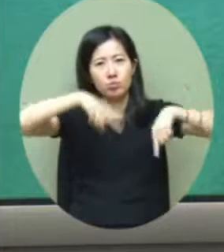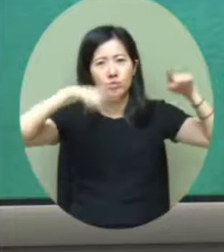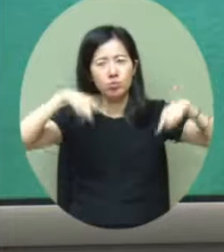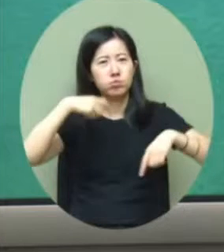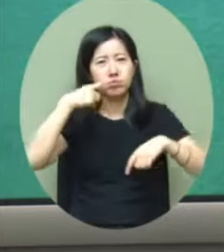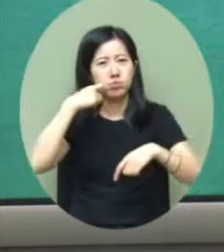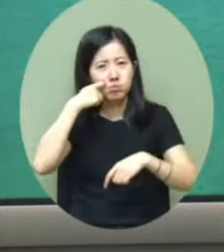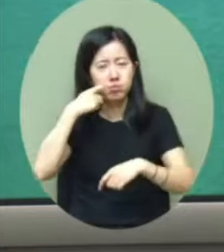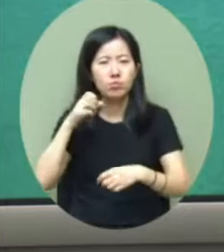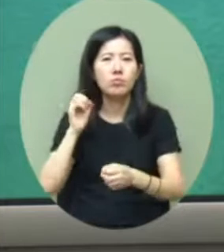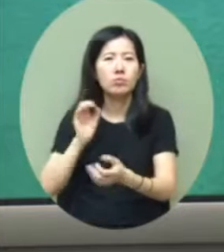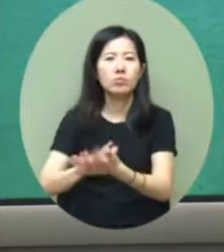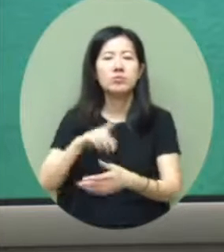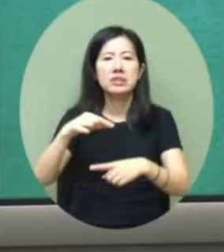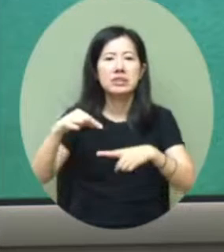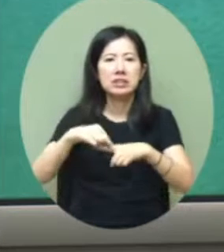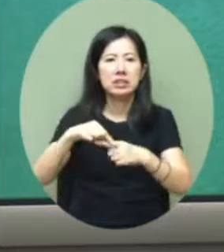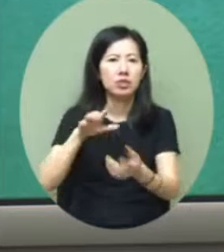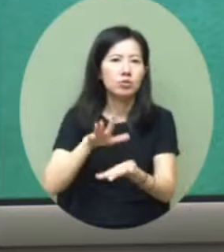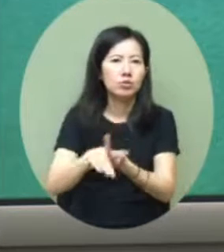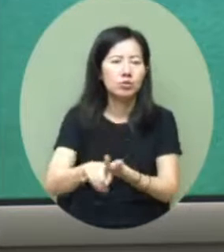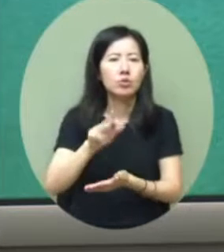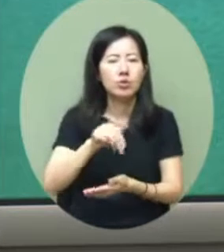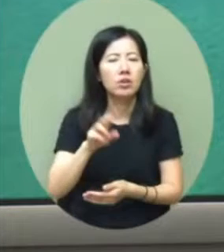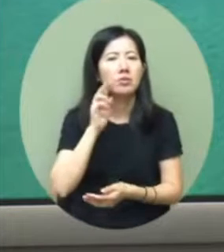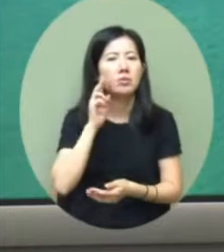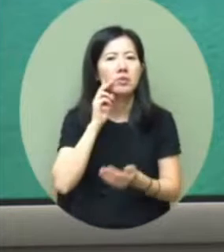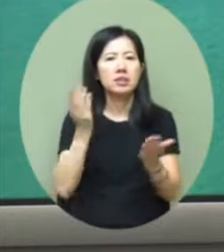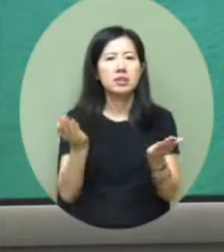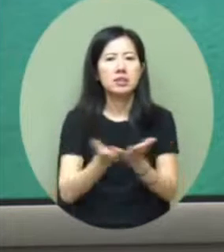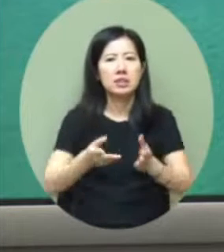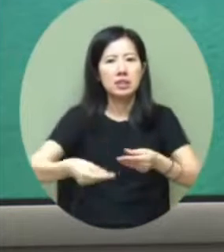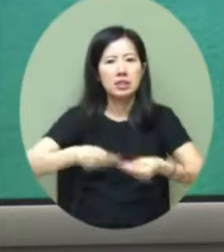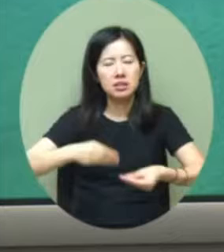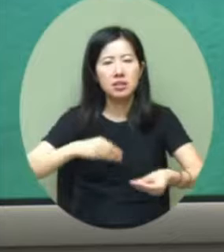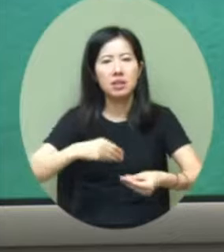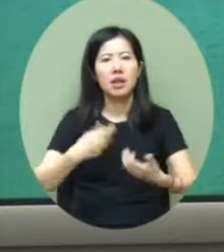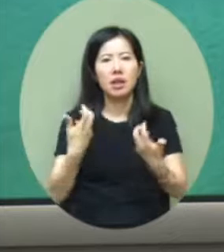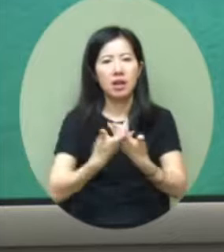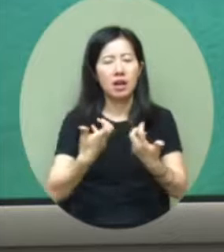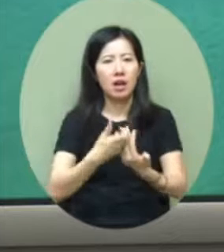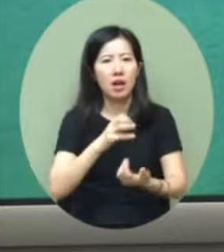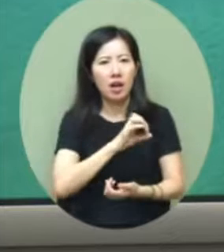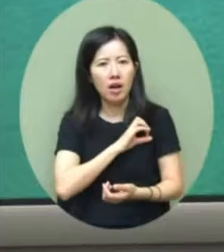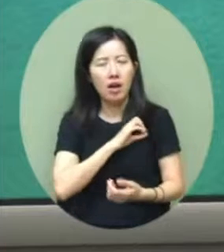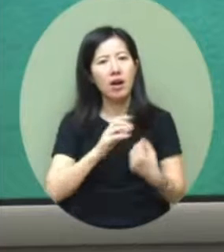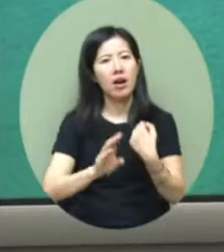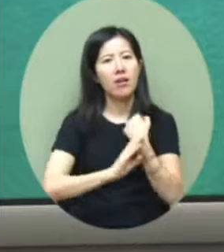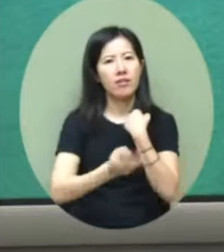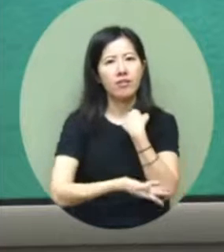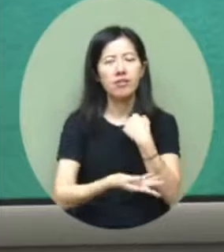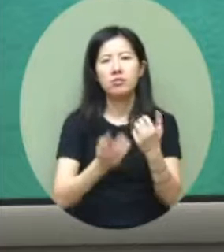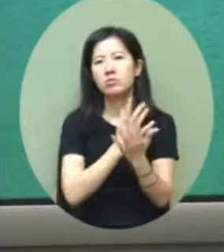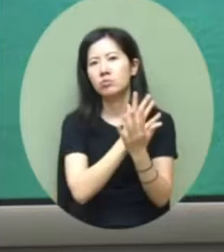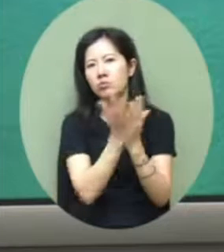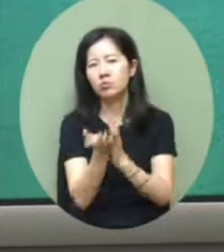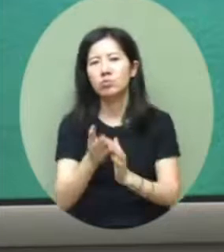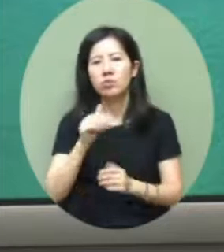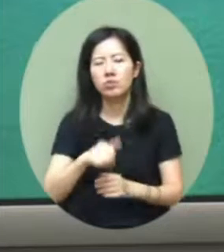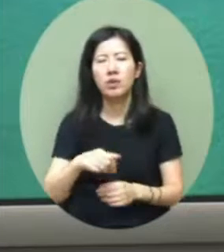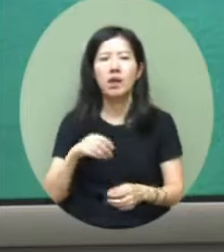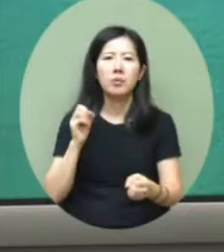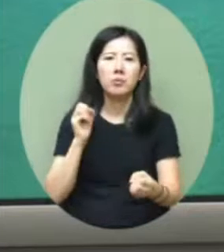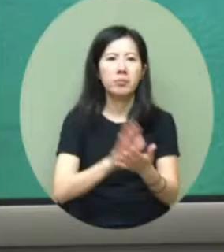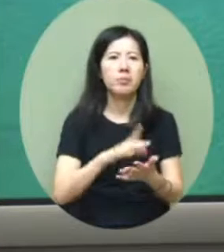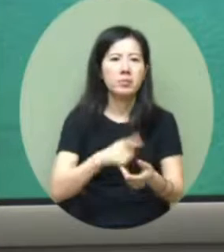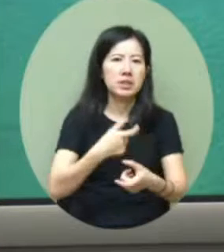stocks will be boosted. And these activities will bring businesses to various sectors,